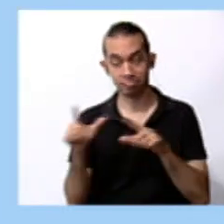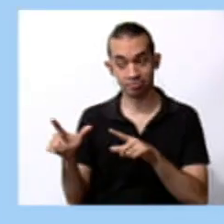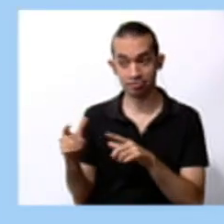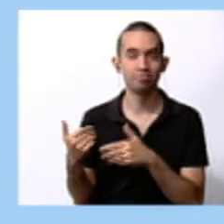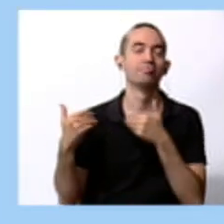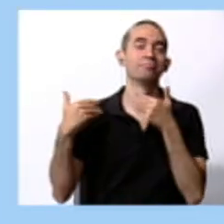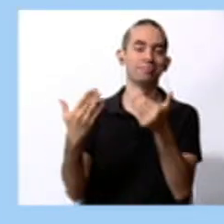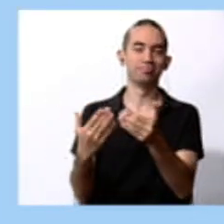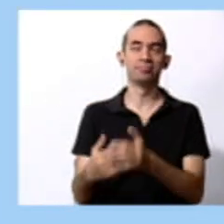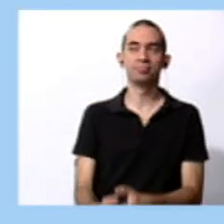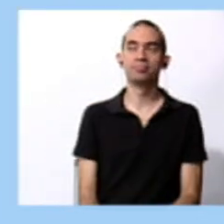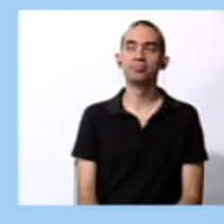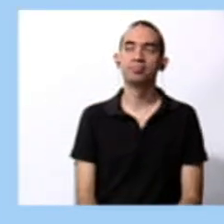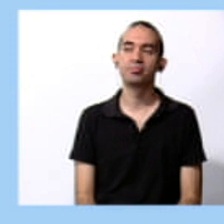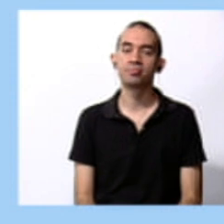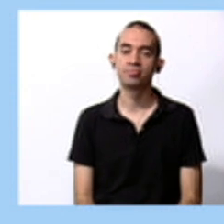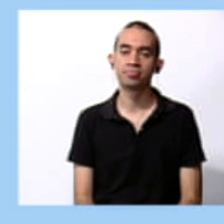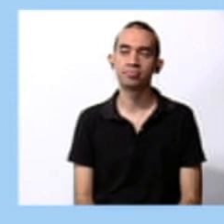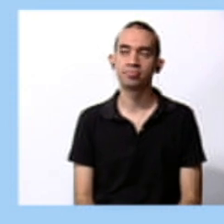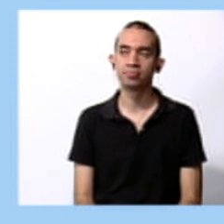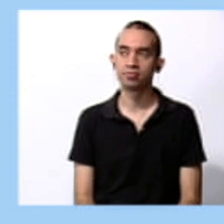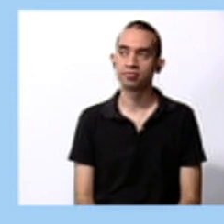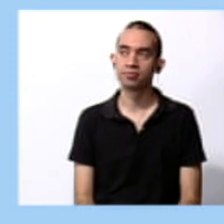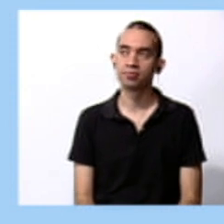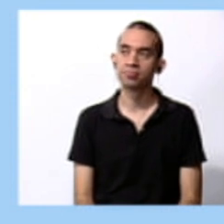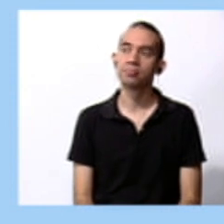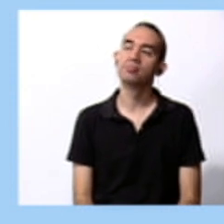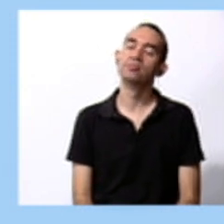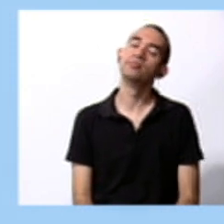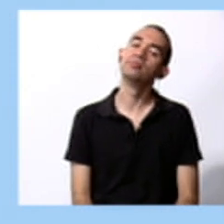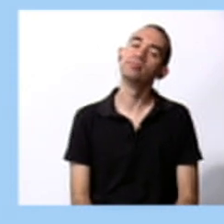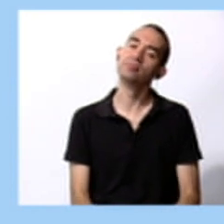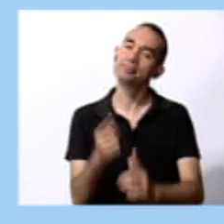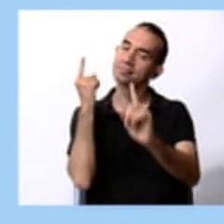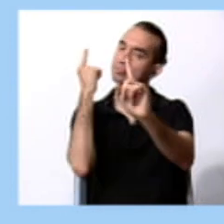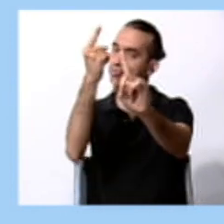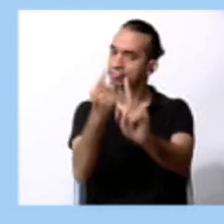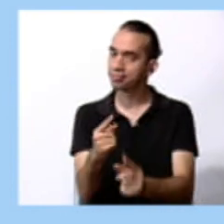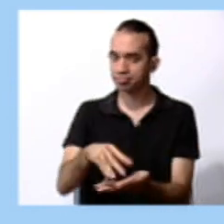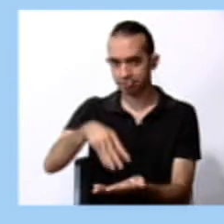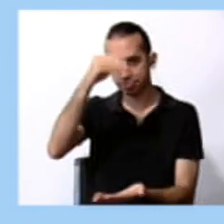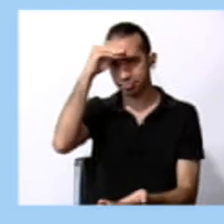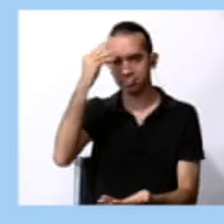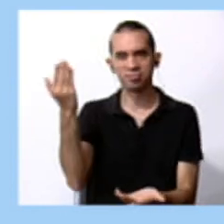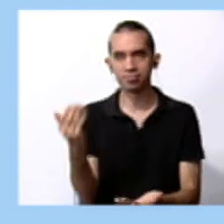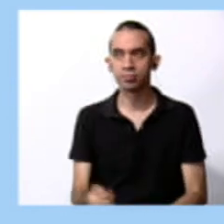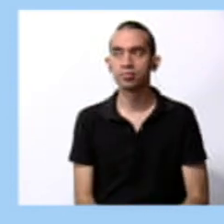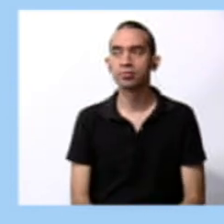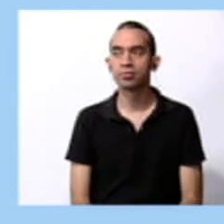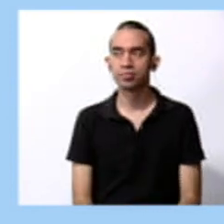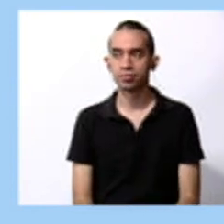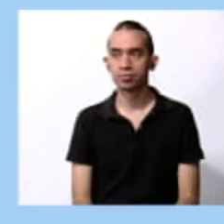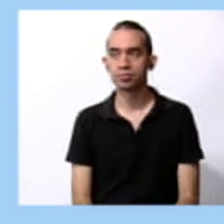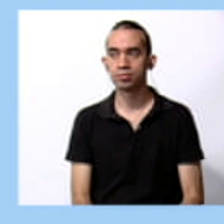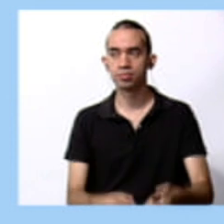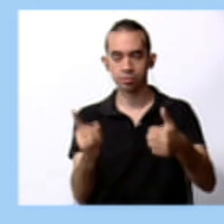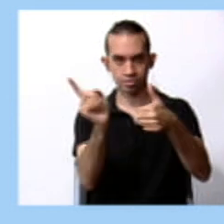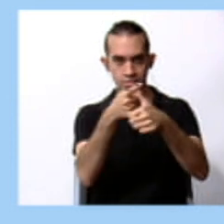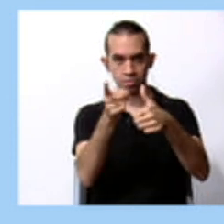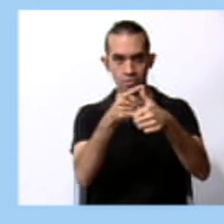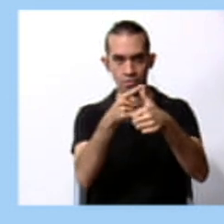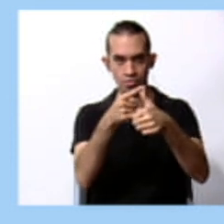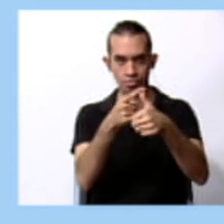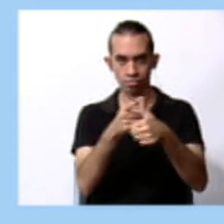go. These are today's lesson goals. Number one, Zoe, you and